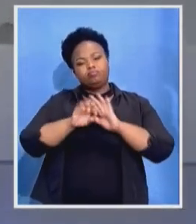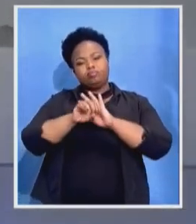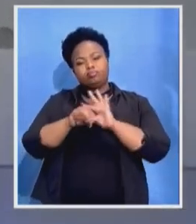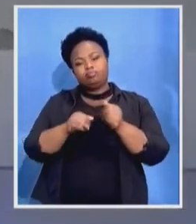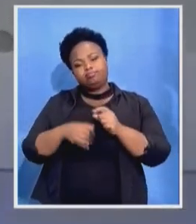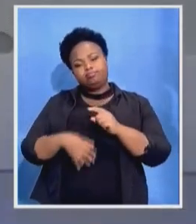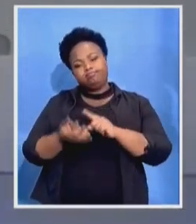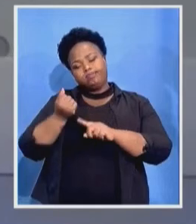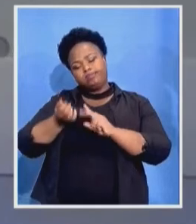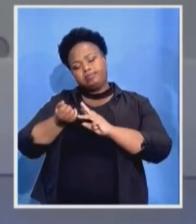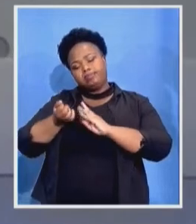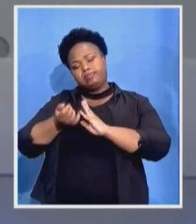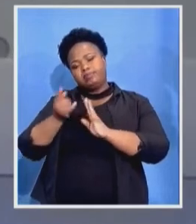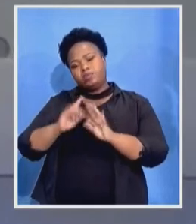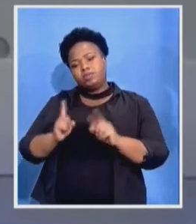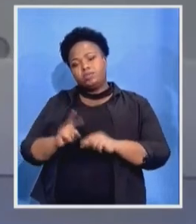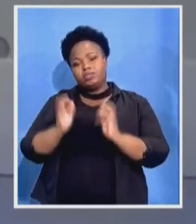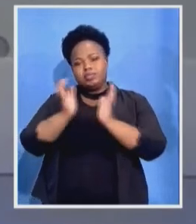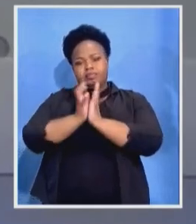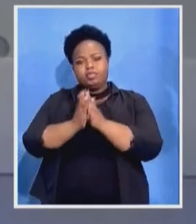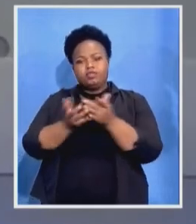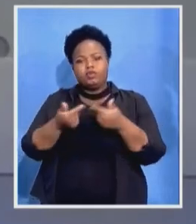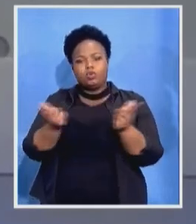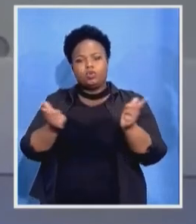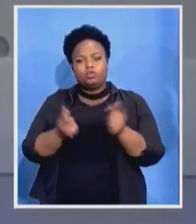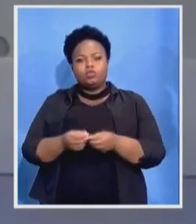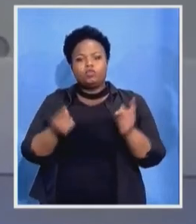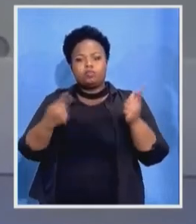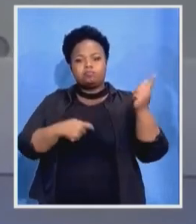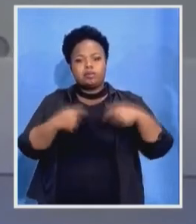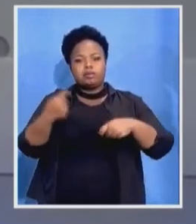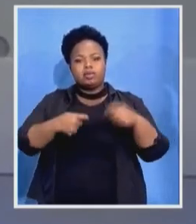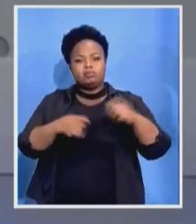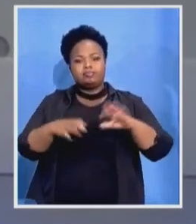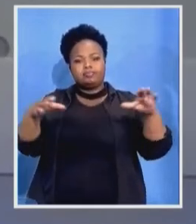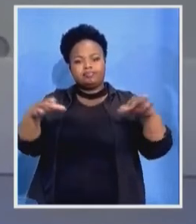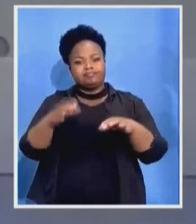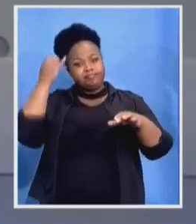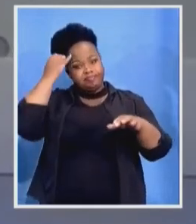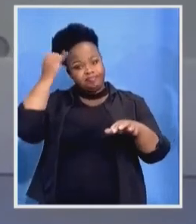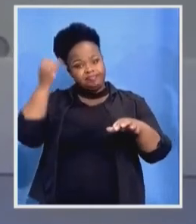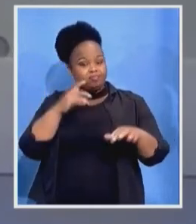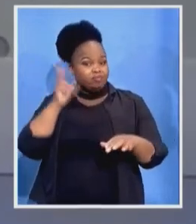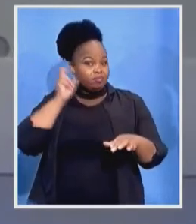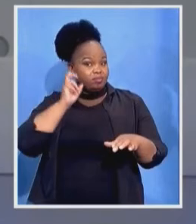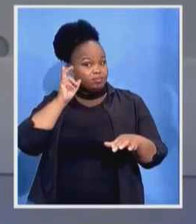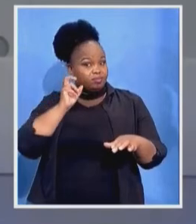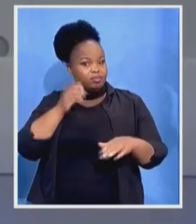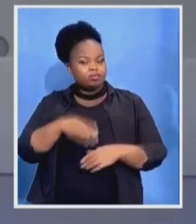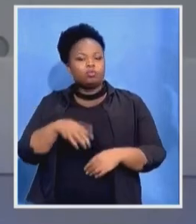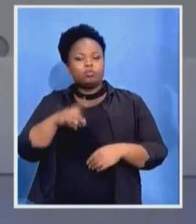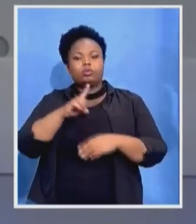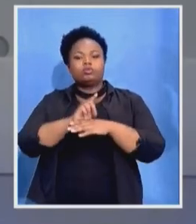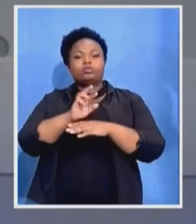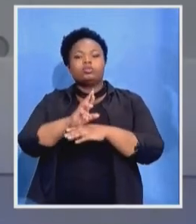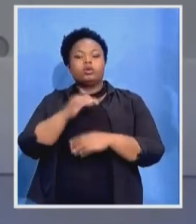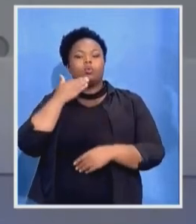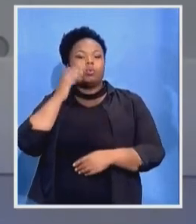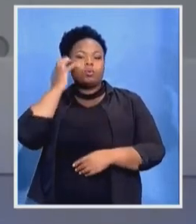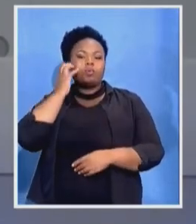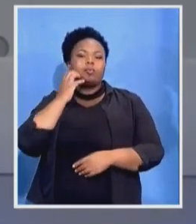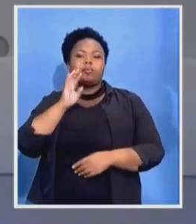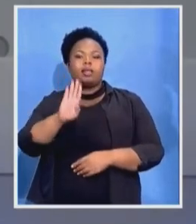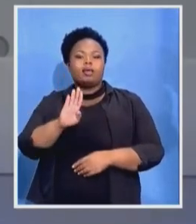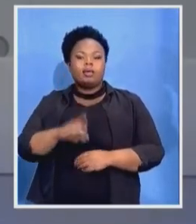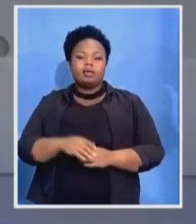the crowdfunding initiative. We heard from Dr. Blade Nzimande a raft of issues, touching on a raft of issues, saying the